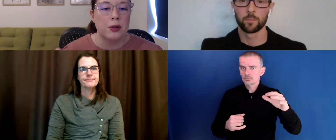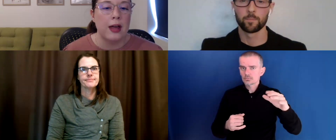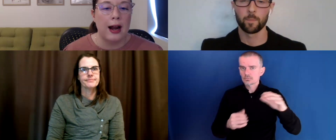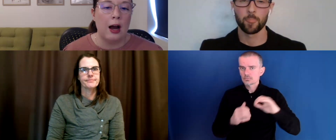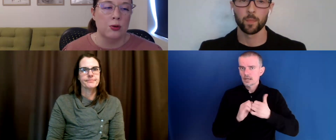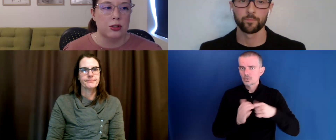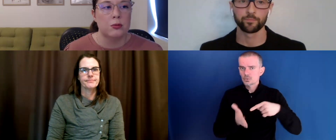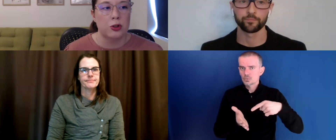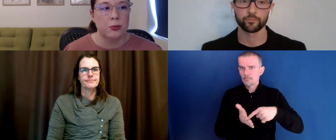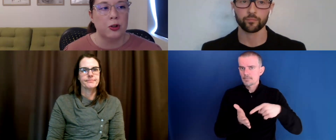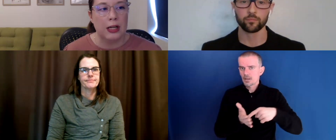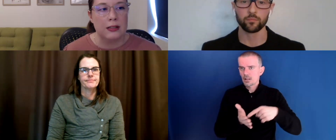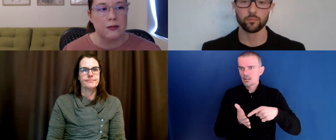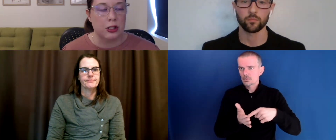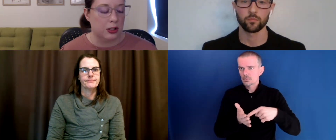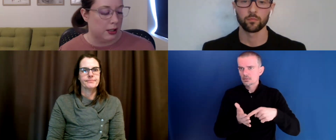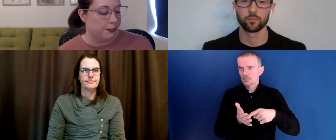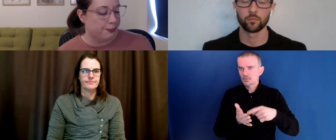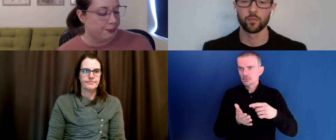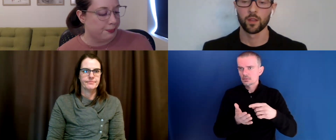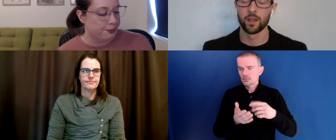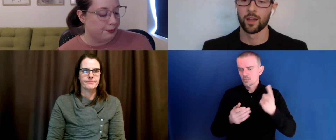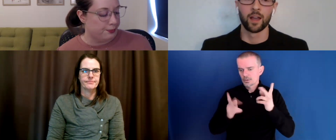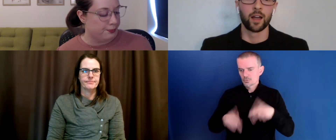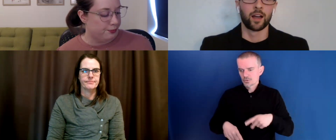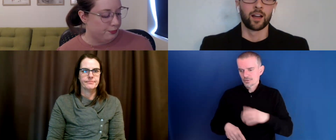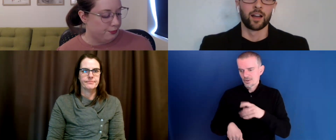how to bill that out to multiple grants efficiently?